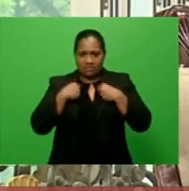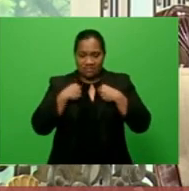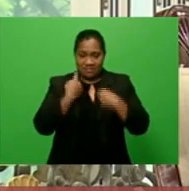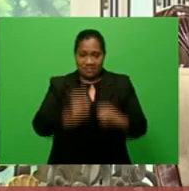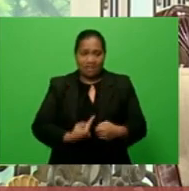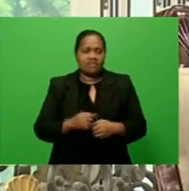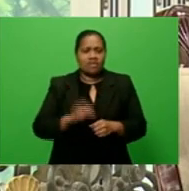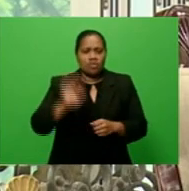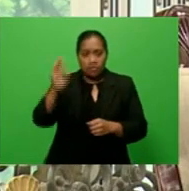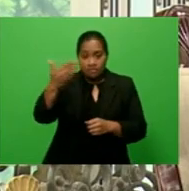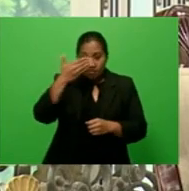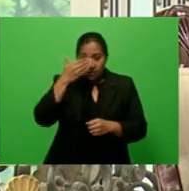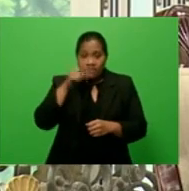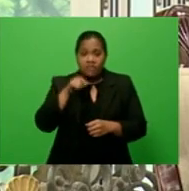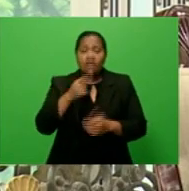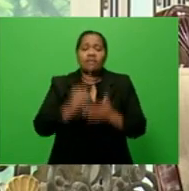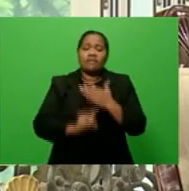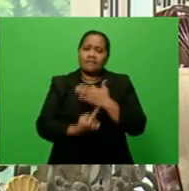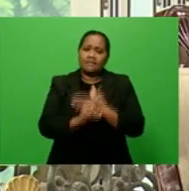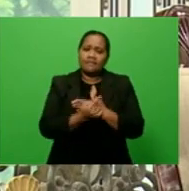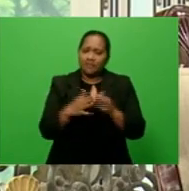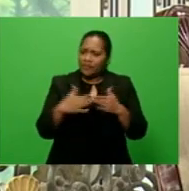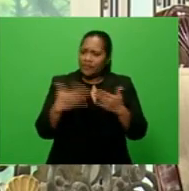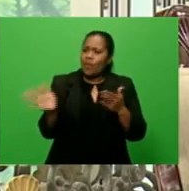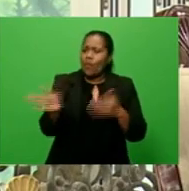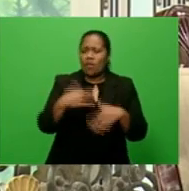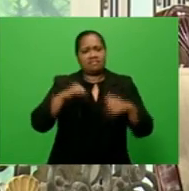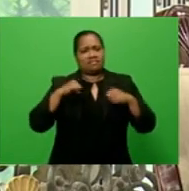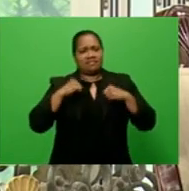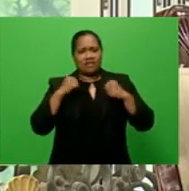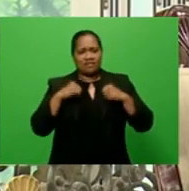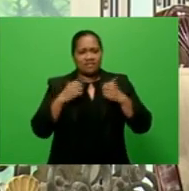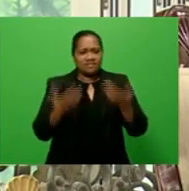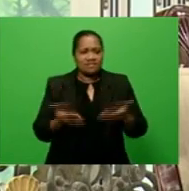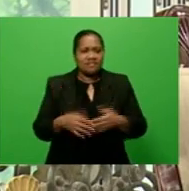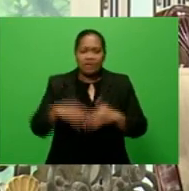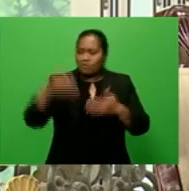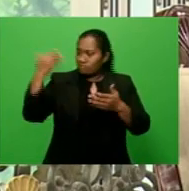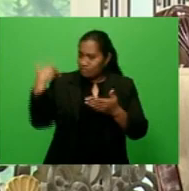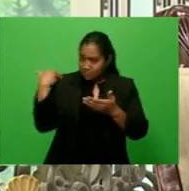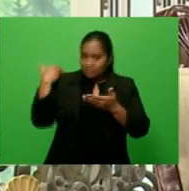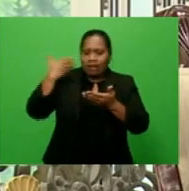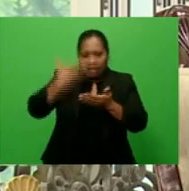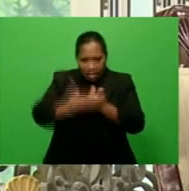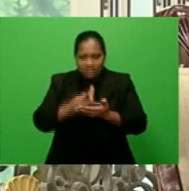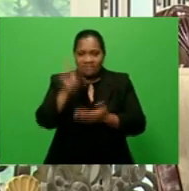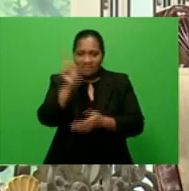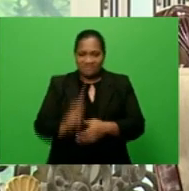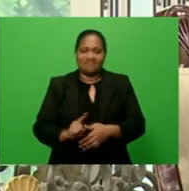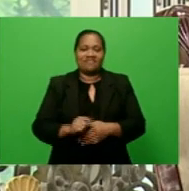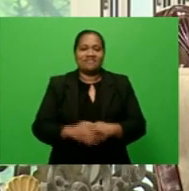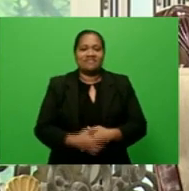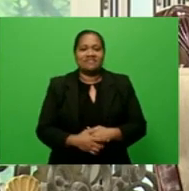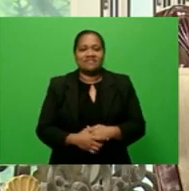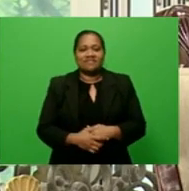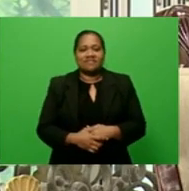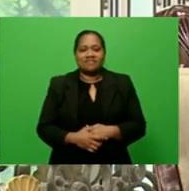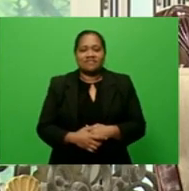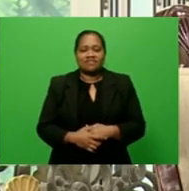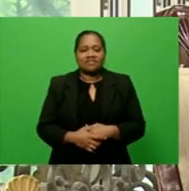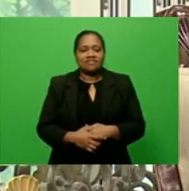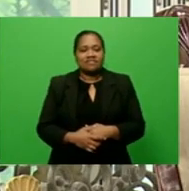result of that, at which we're all proud from then up until today, is the award of the